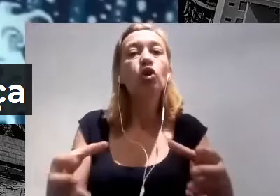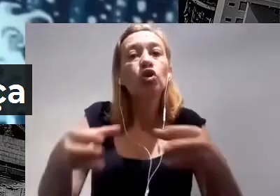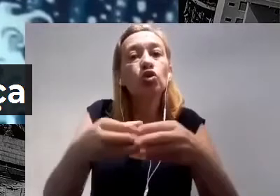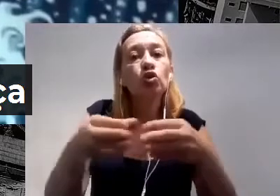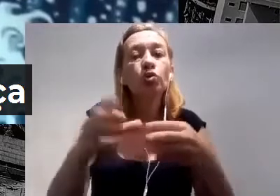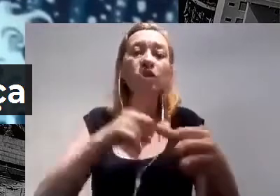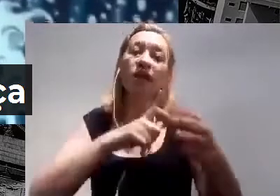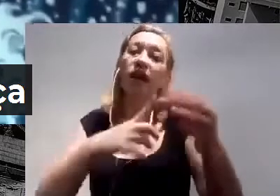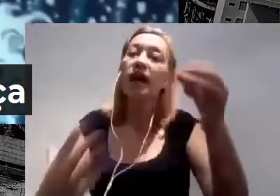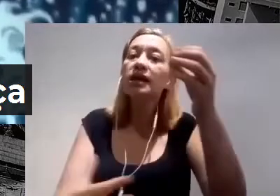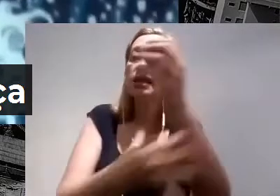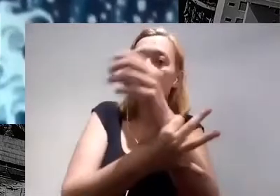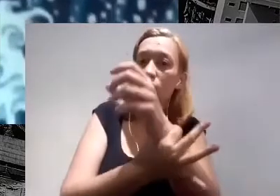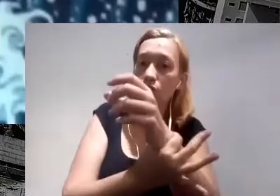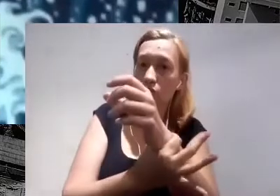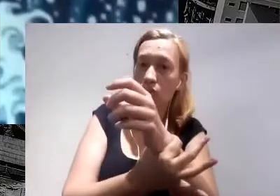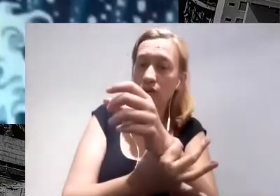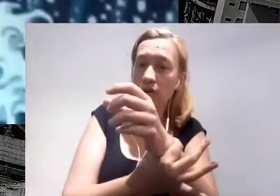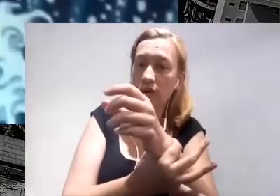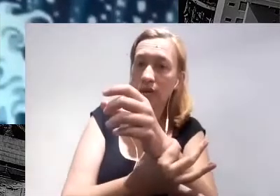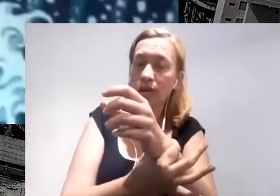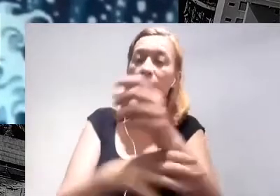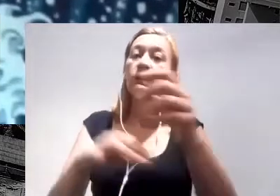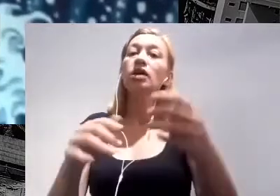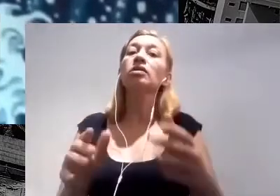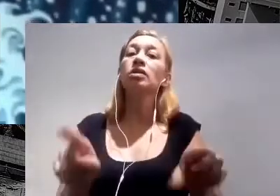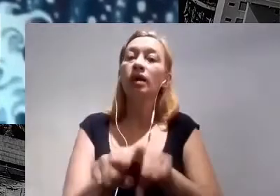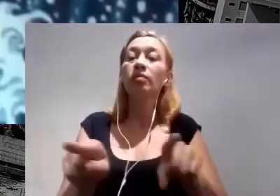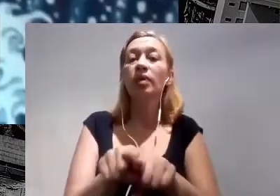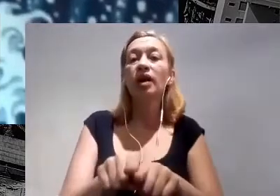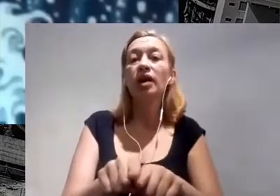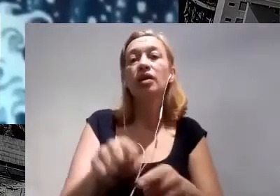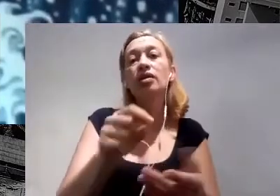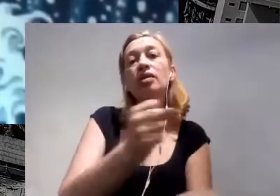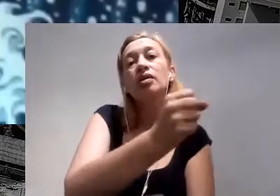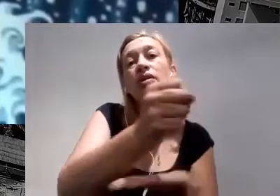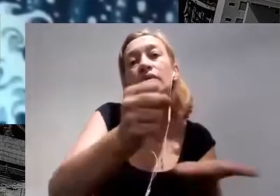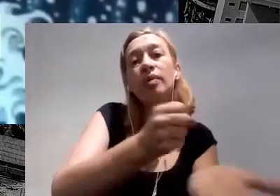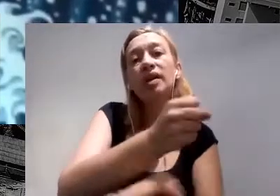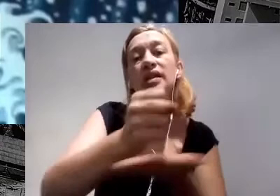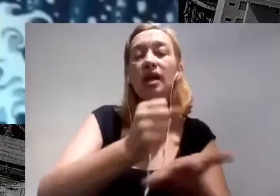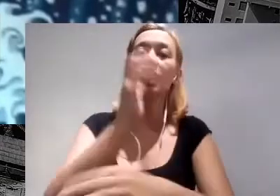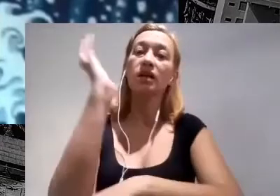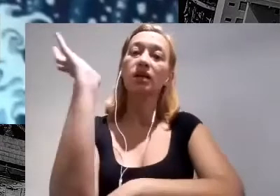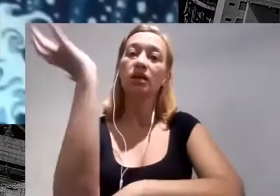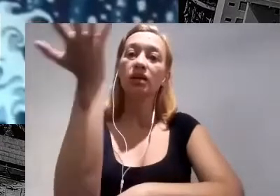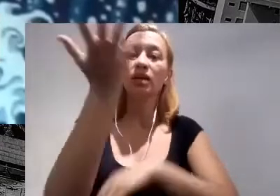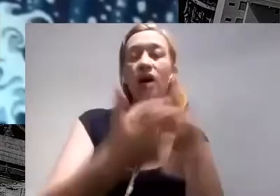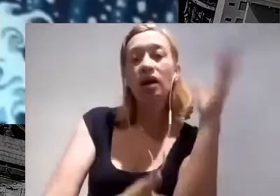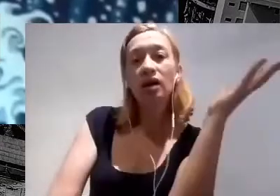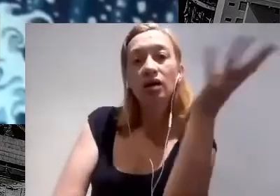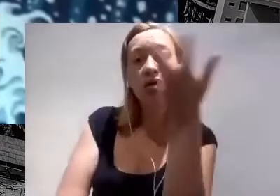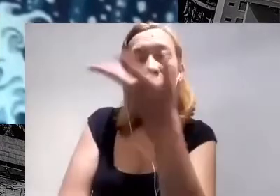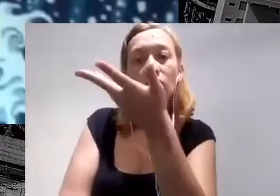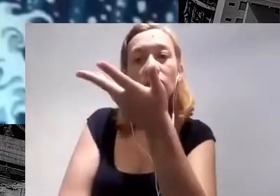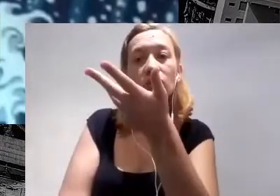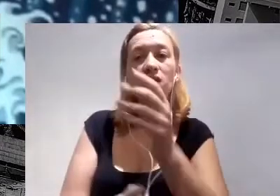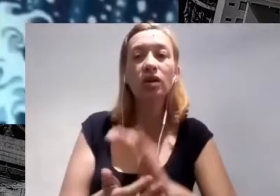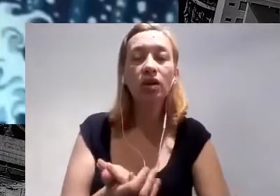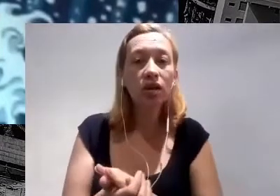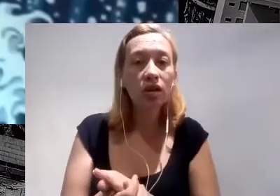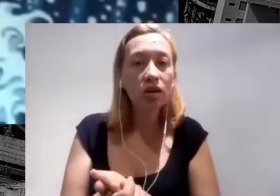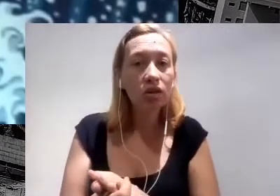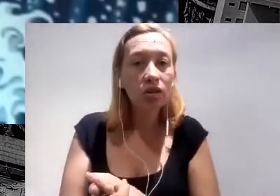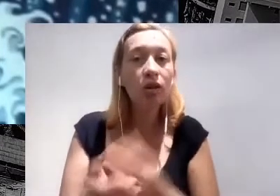solutions or just achieving water security more generally, we have to recognize the collective action imperative.